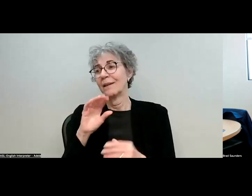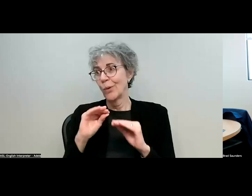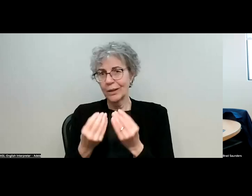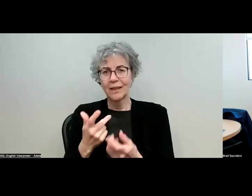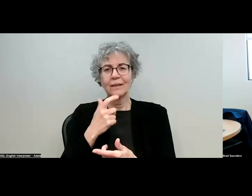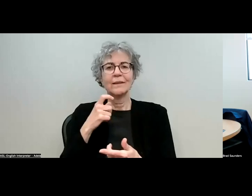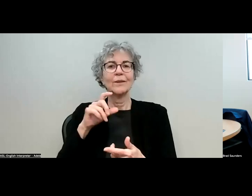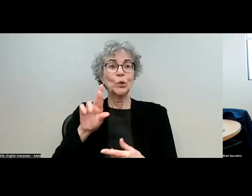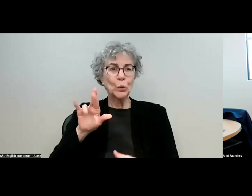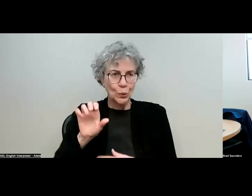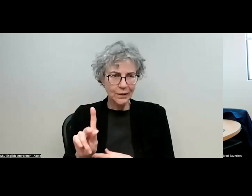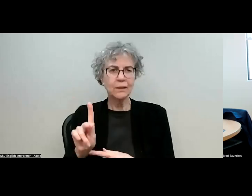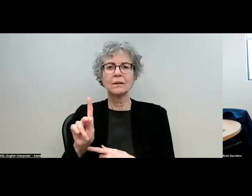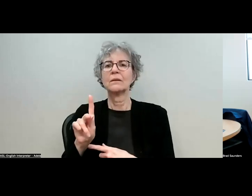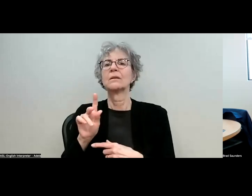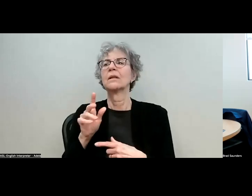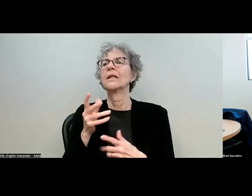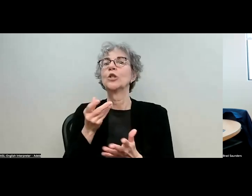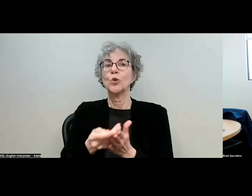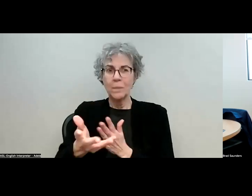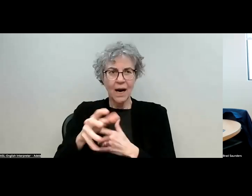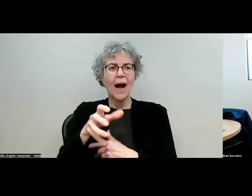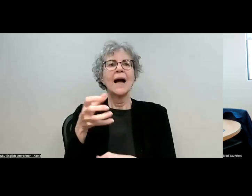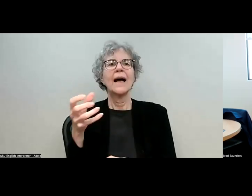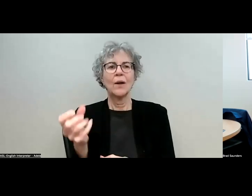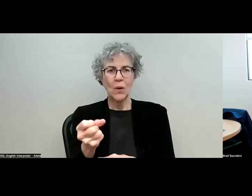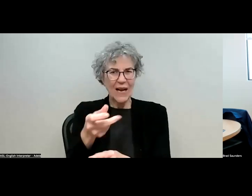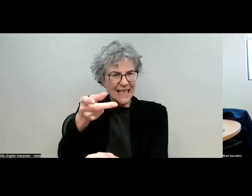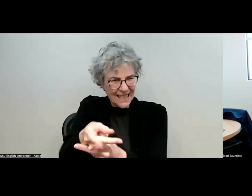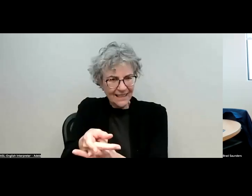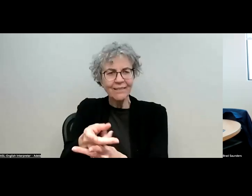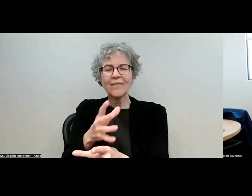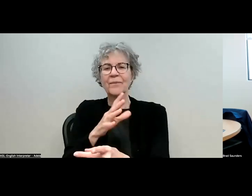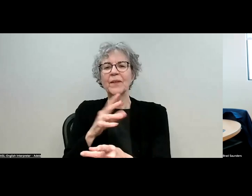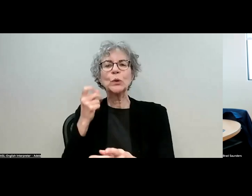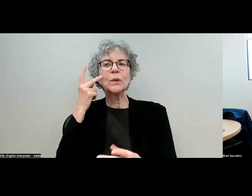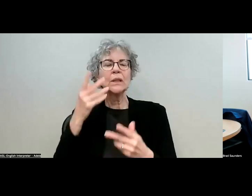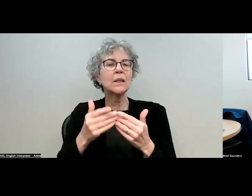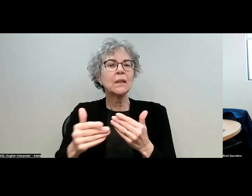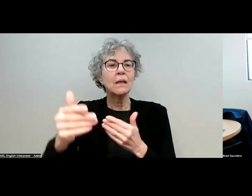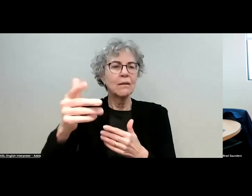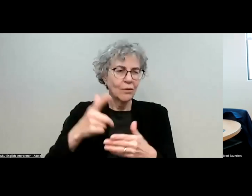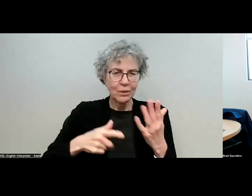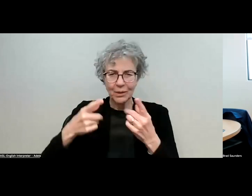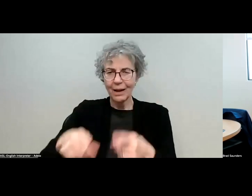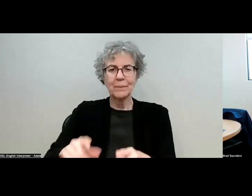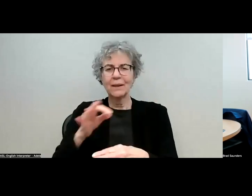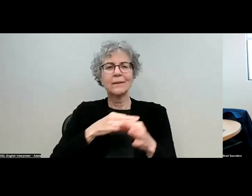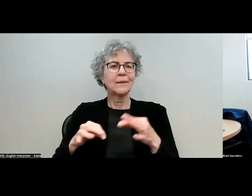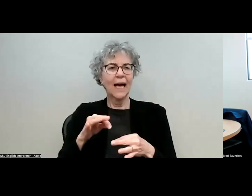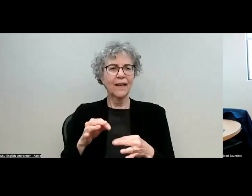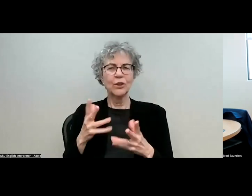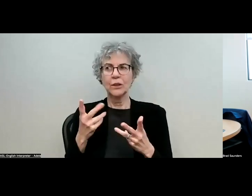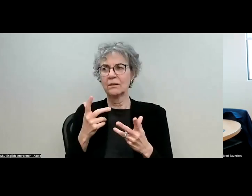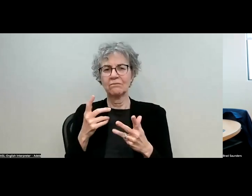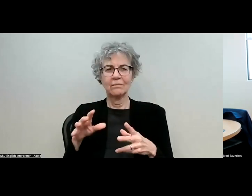to hold on to something and see what could come of it, as opposed to just doing something quick and expedient. So we all,